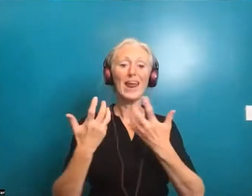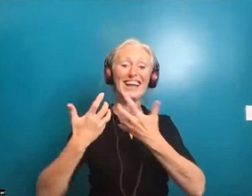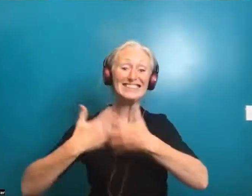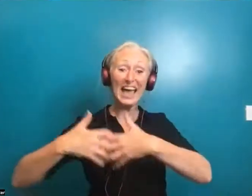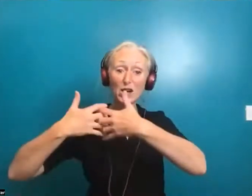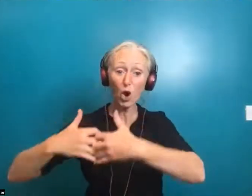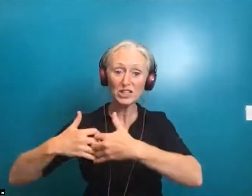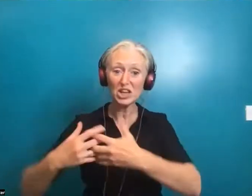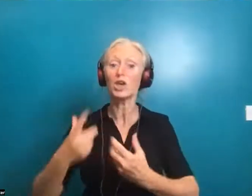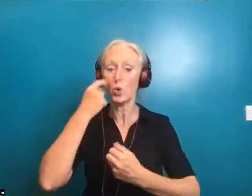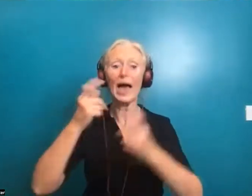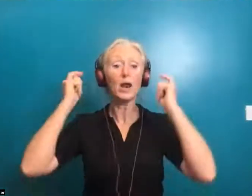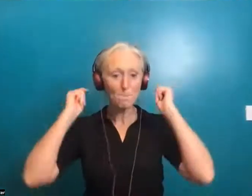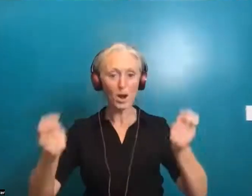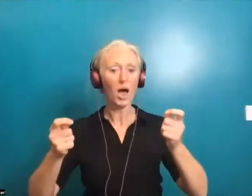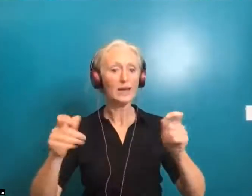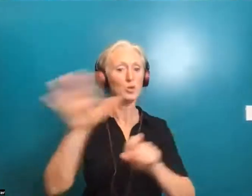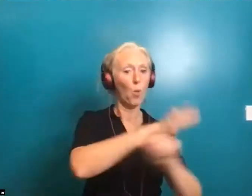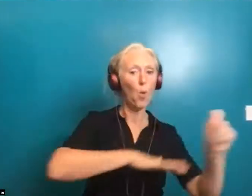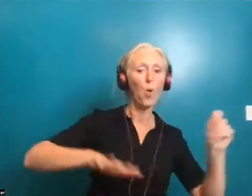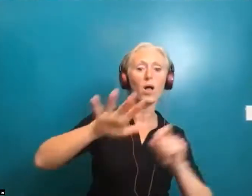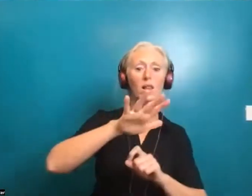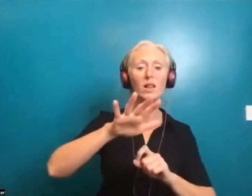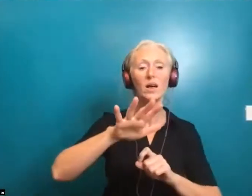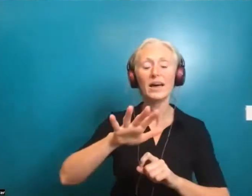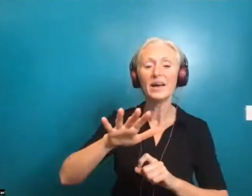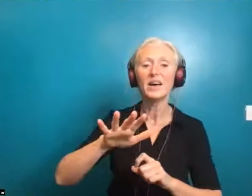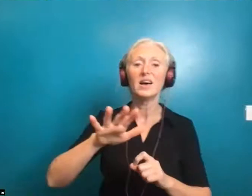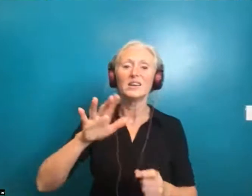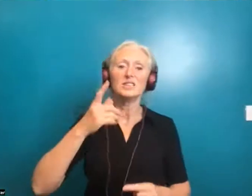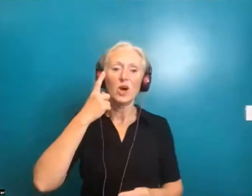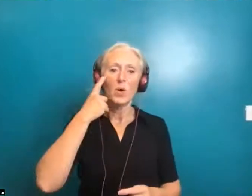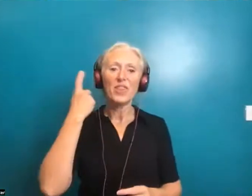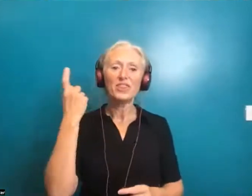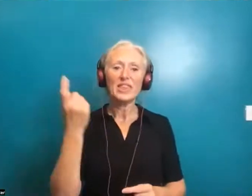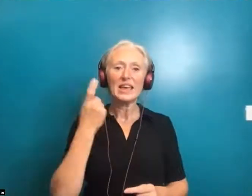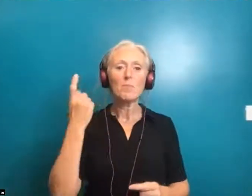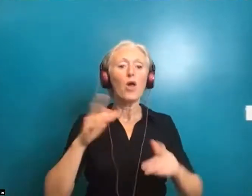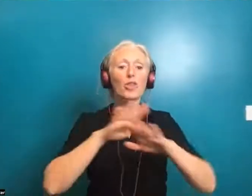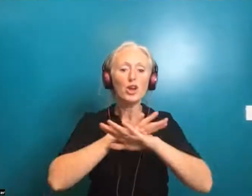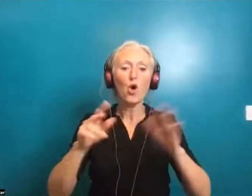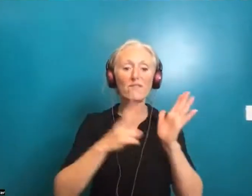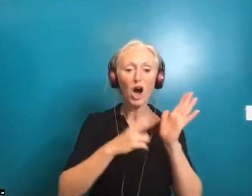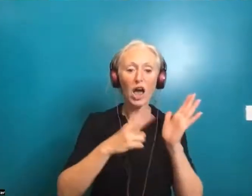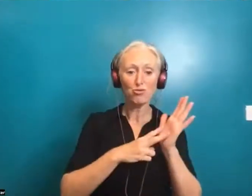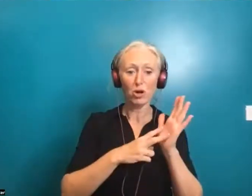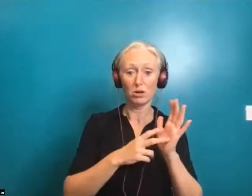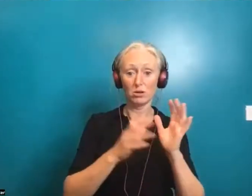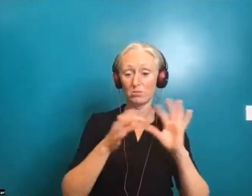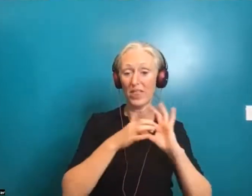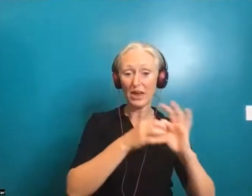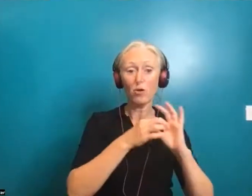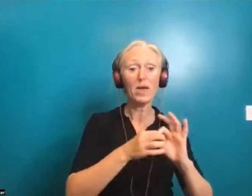that the non-viral gene therapy works nicely, even the nonsense suppression, although it works on